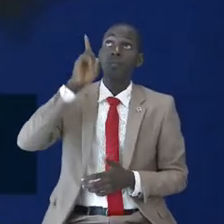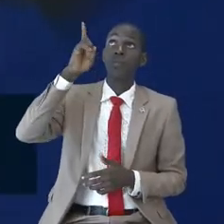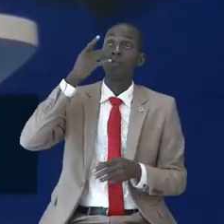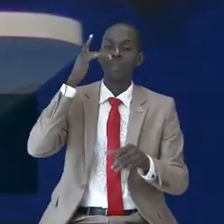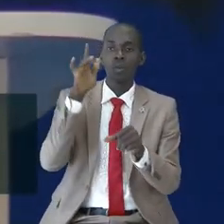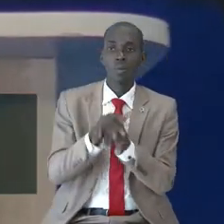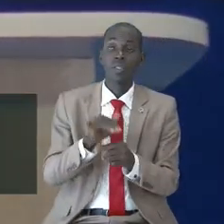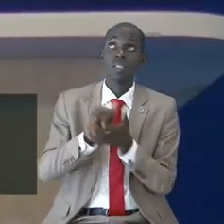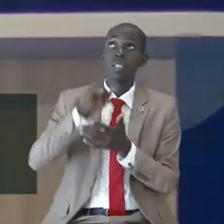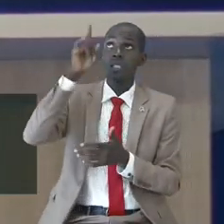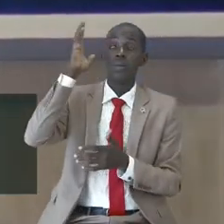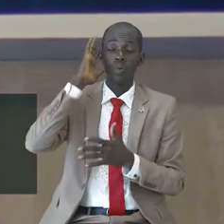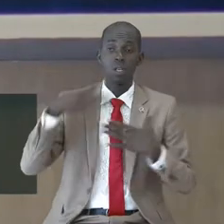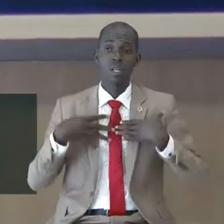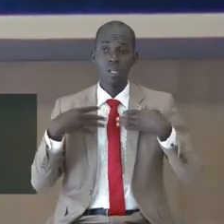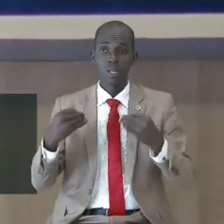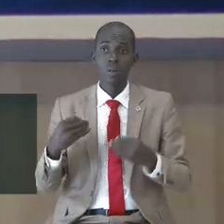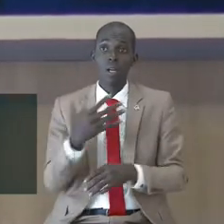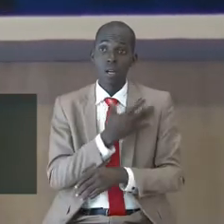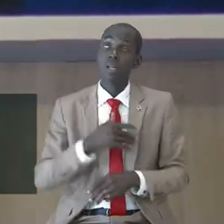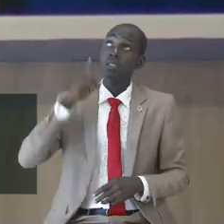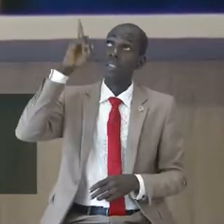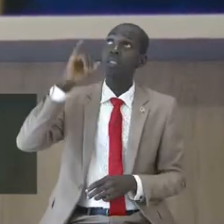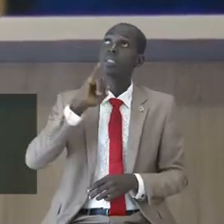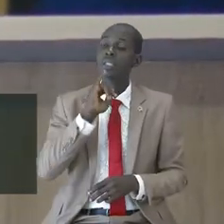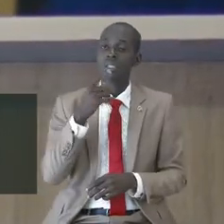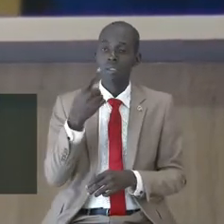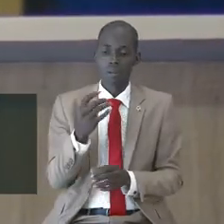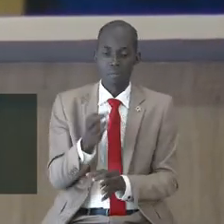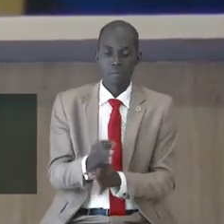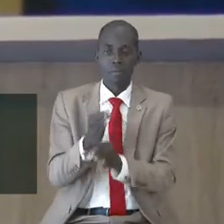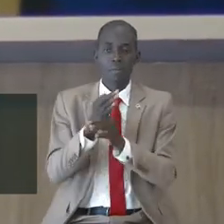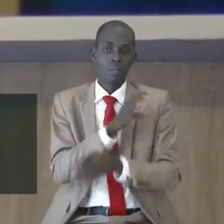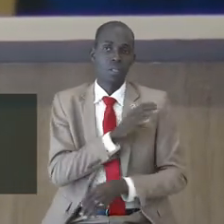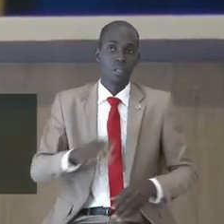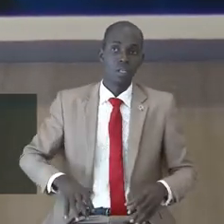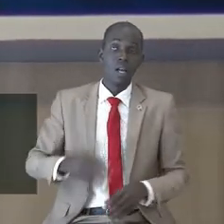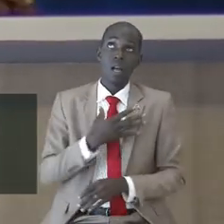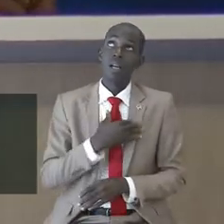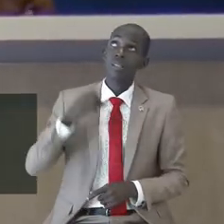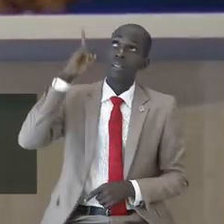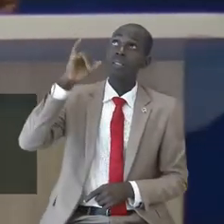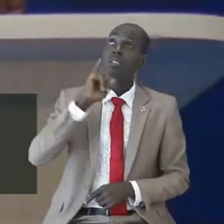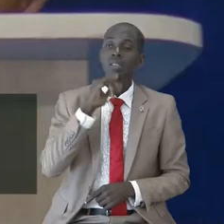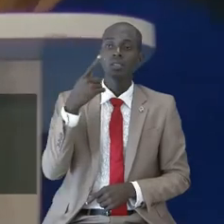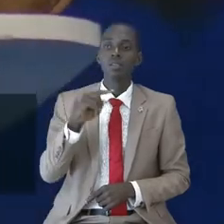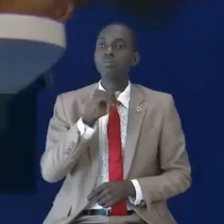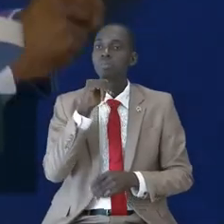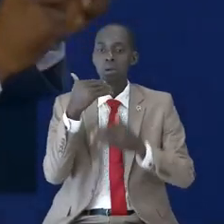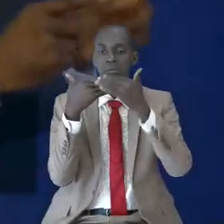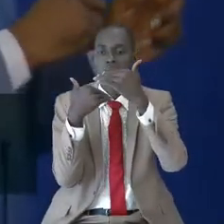that he will heal. And he is a faithful Christ. And he is the unlimited,